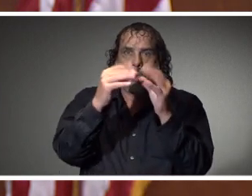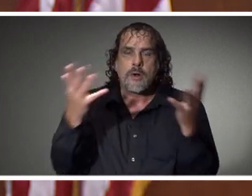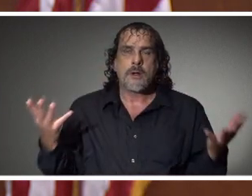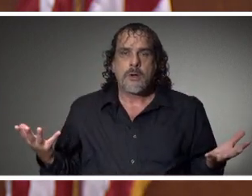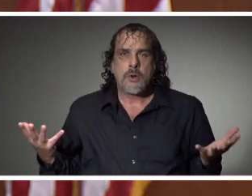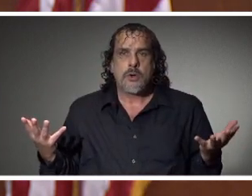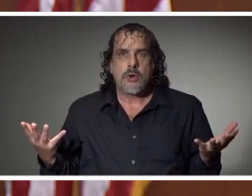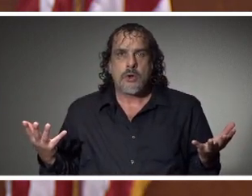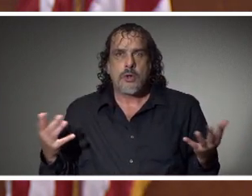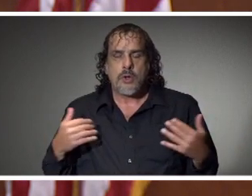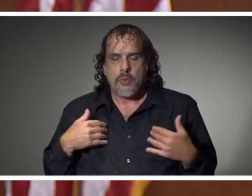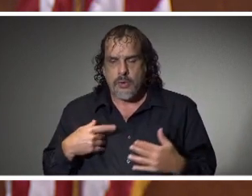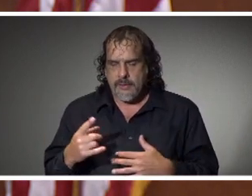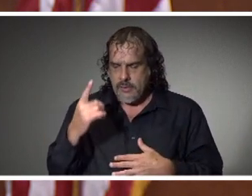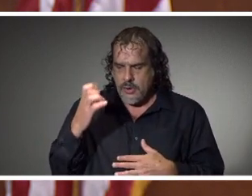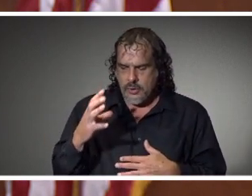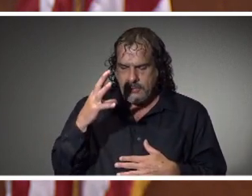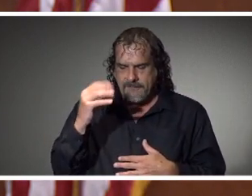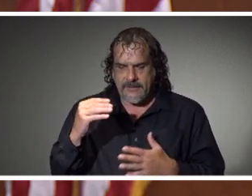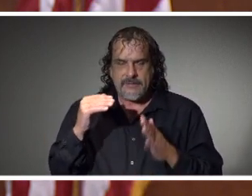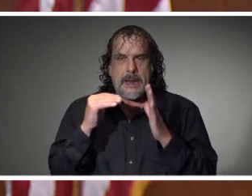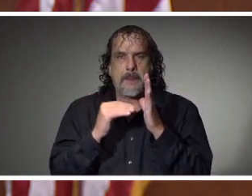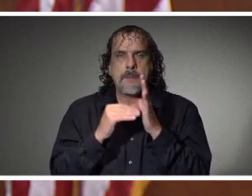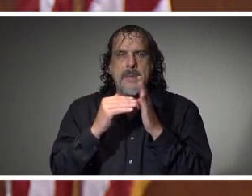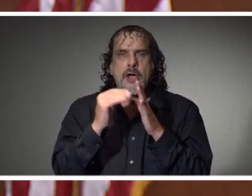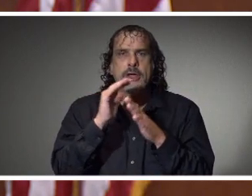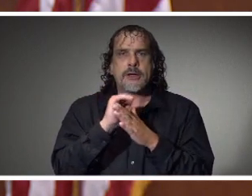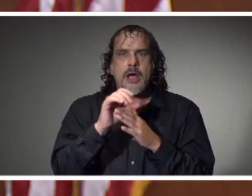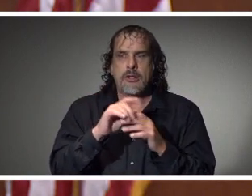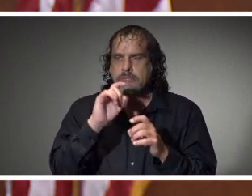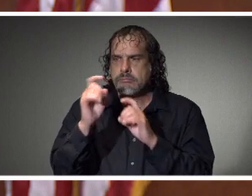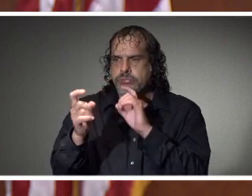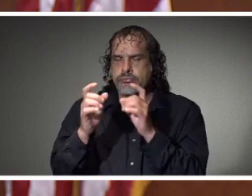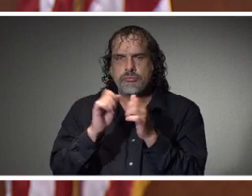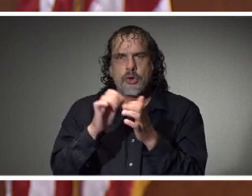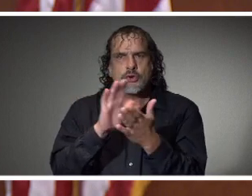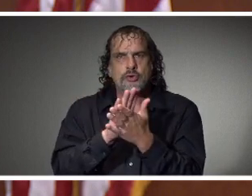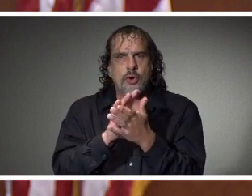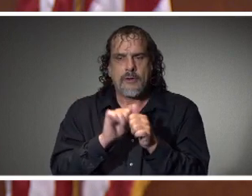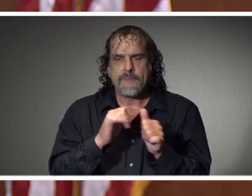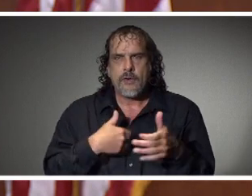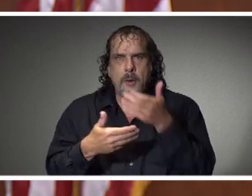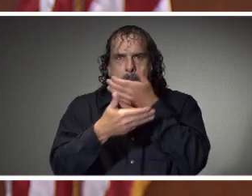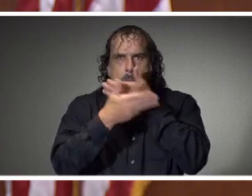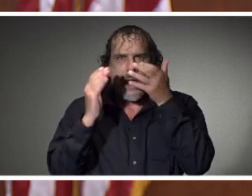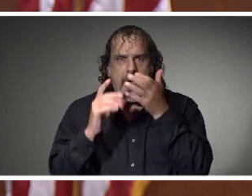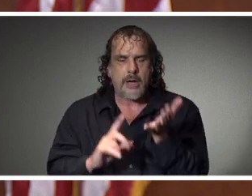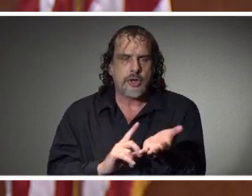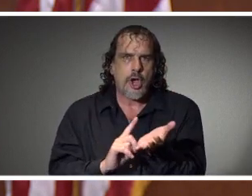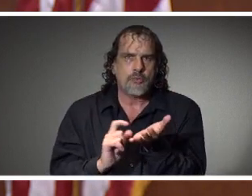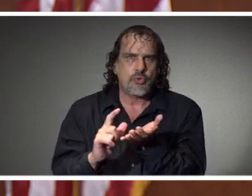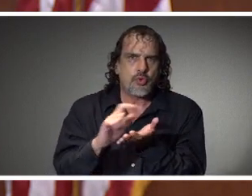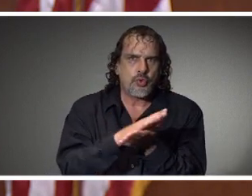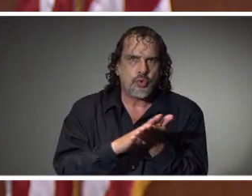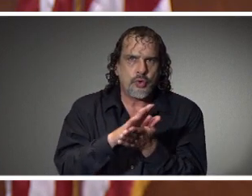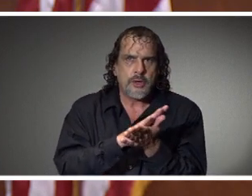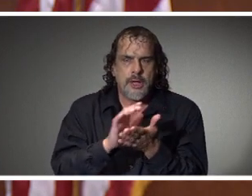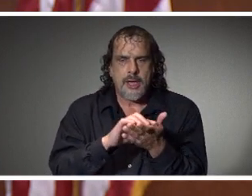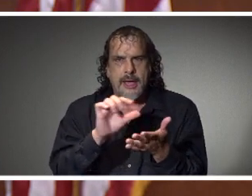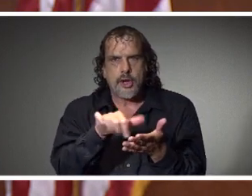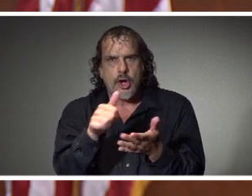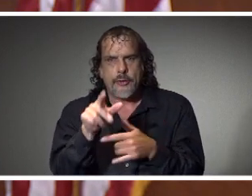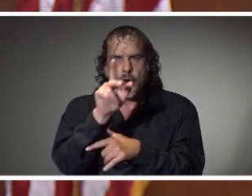We've got at least $150 million going to schools to pay for masks, hand sanitizer, and other